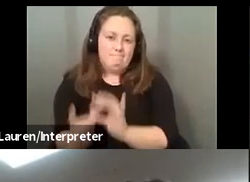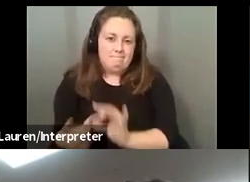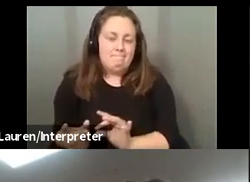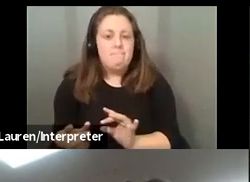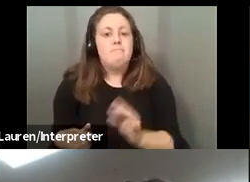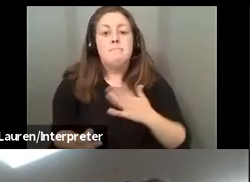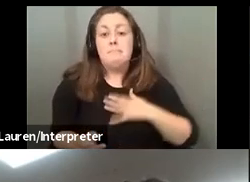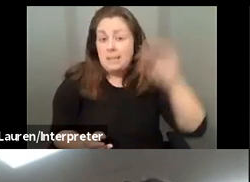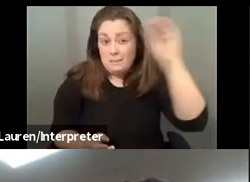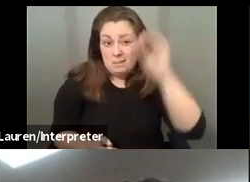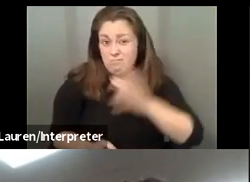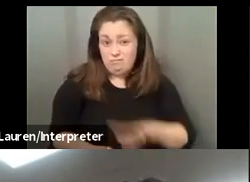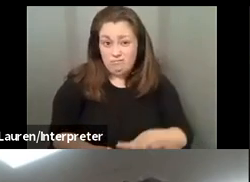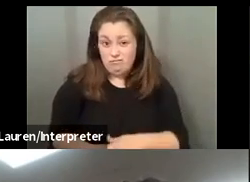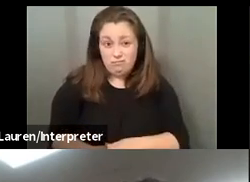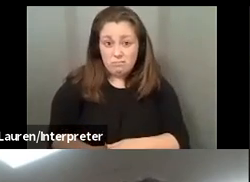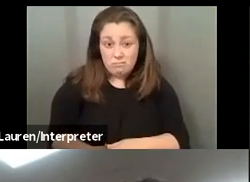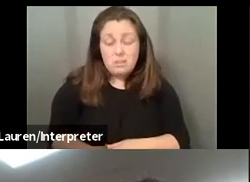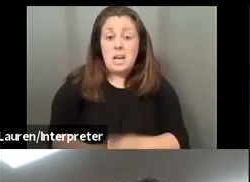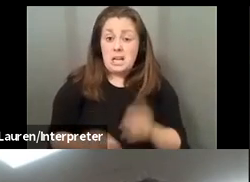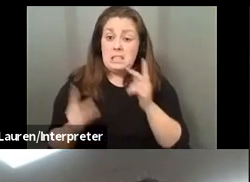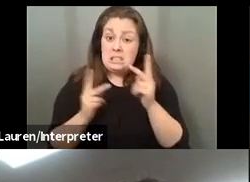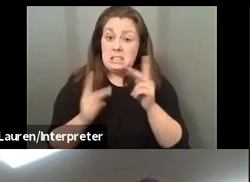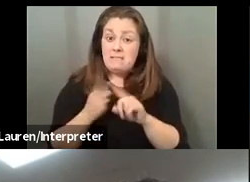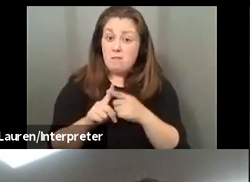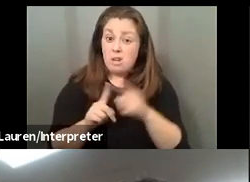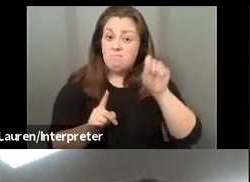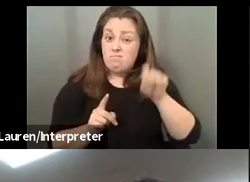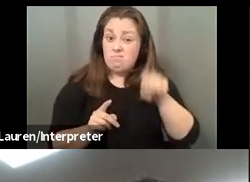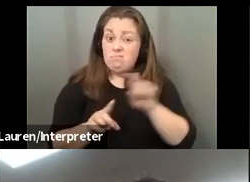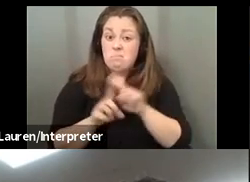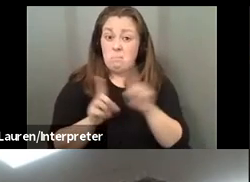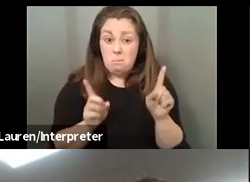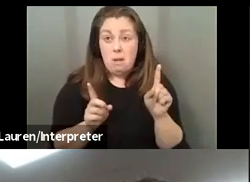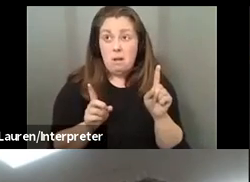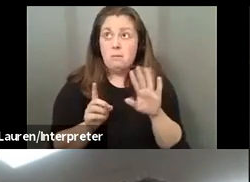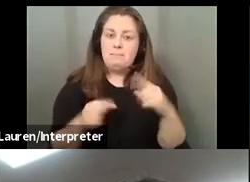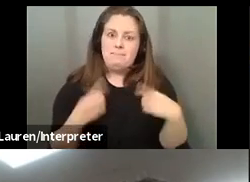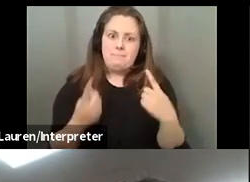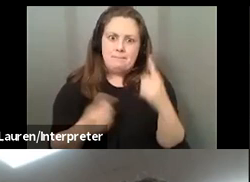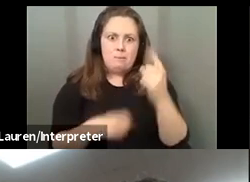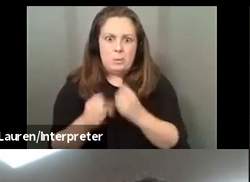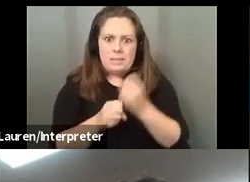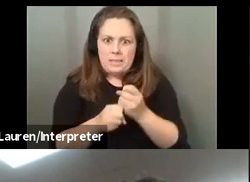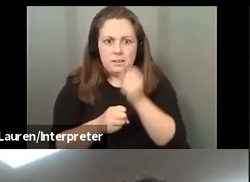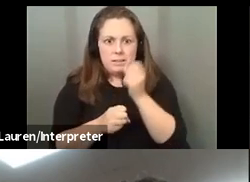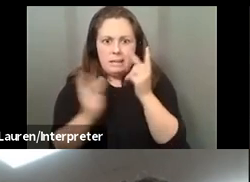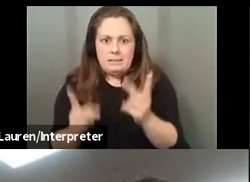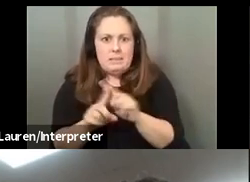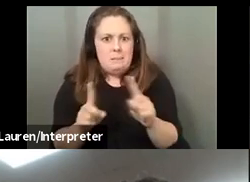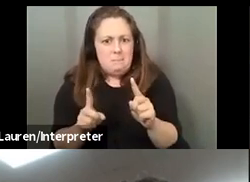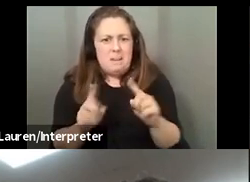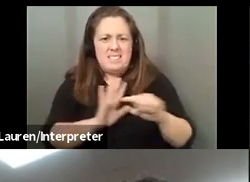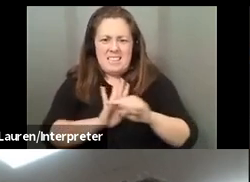my opinion is that I don't like it. Even though I get to see peers I haven't seen in over a year, the cons outweigh